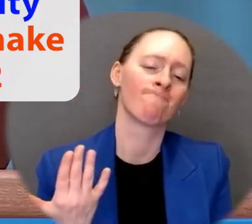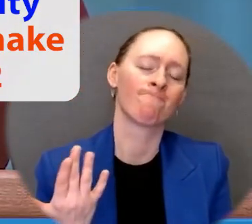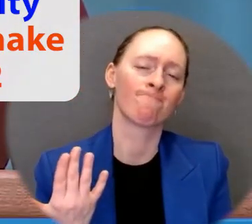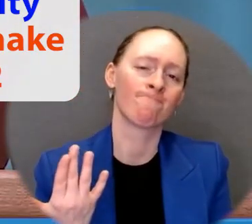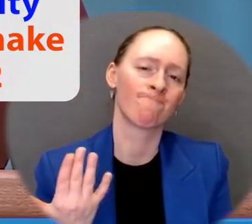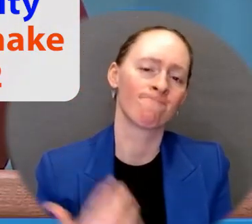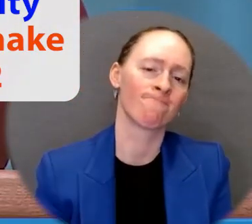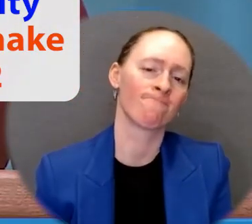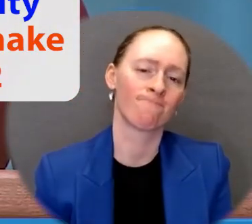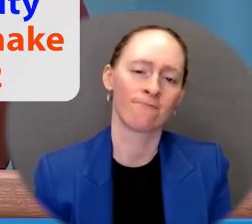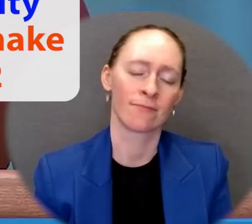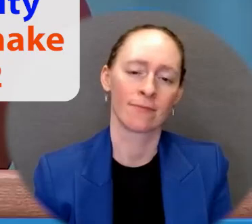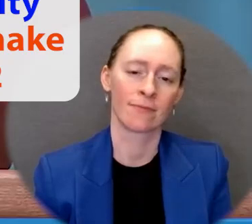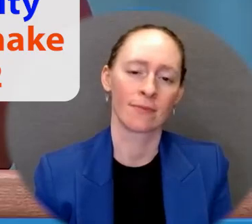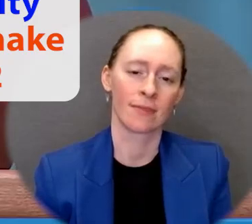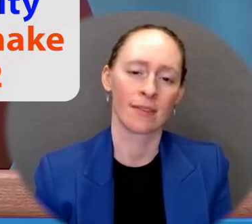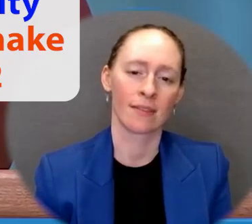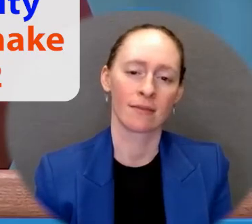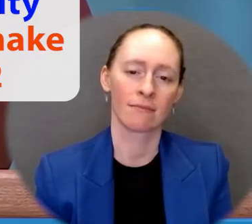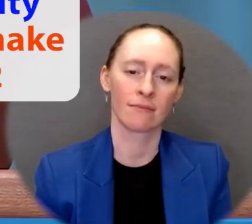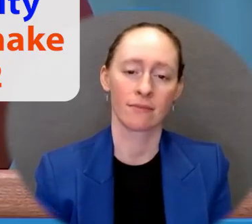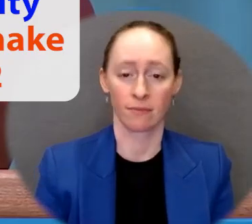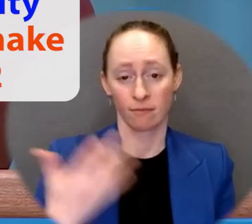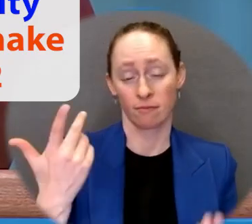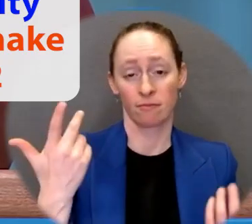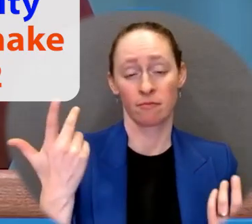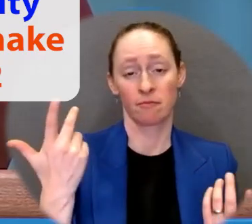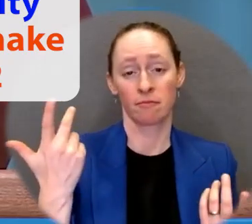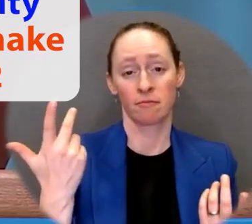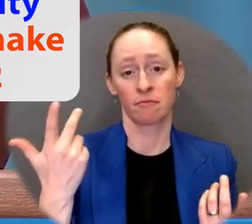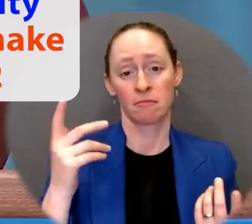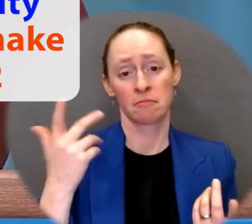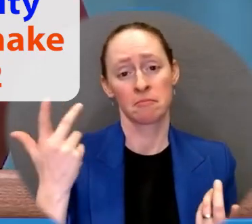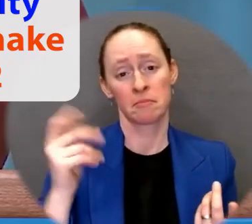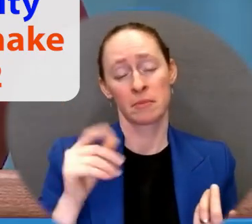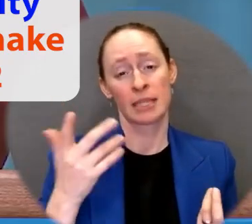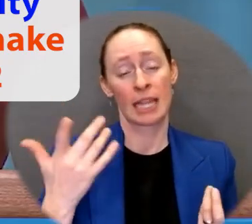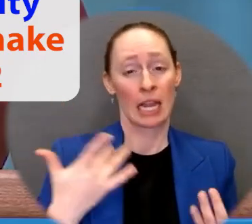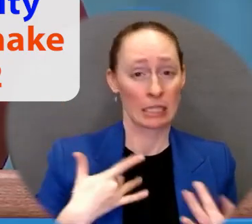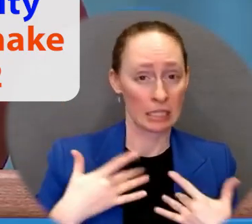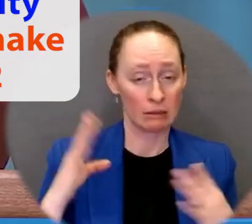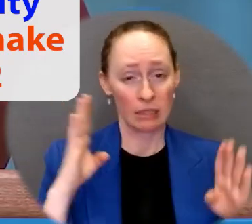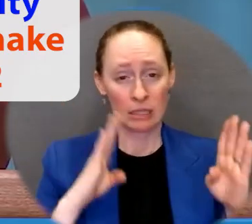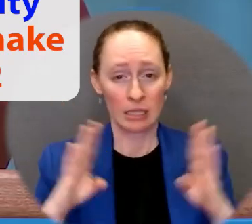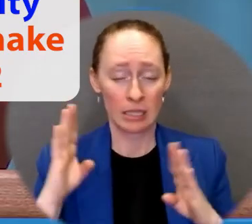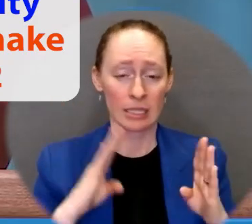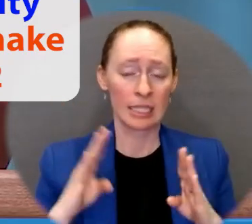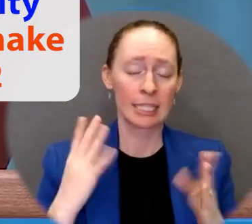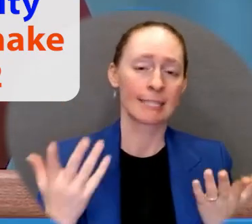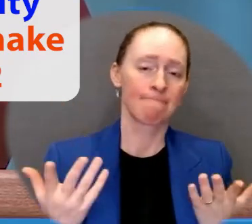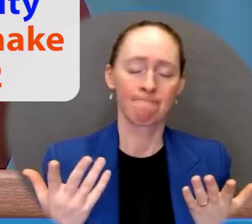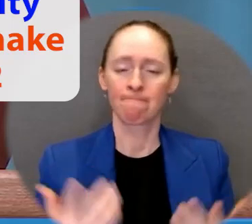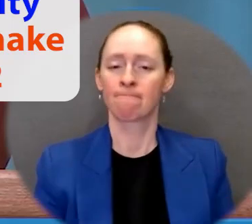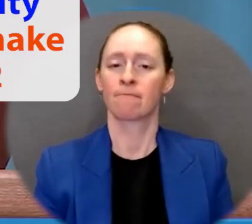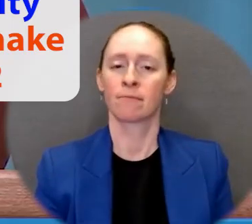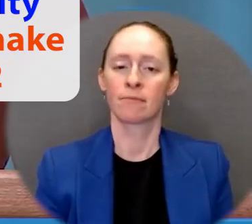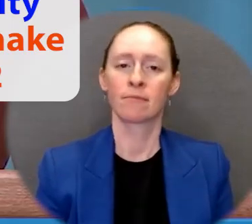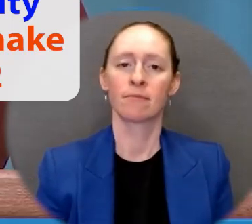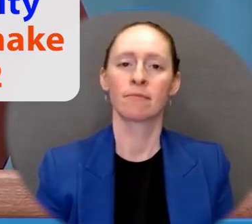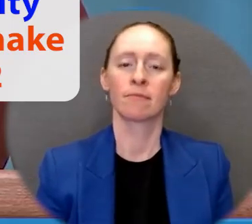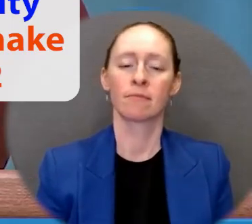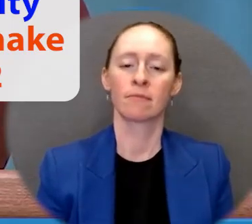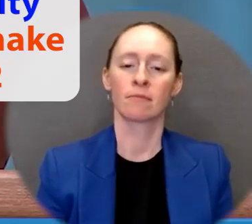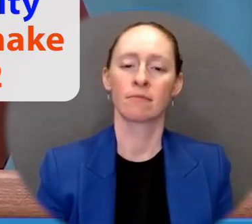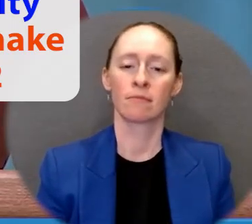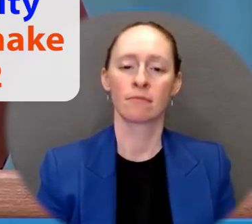place to us is, do we have security concerns, right? And what we have said is that the president did not make this decision